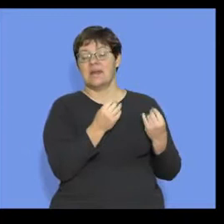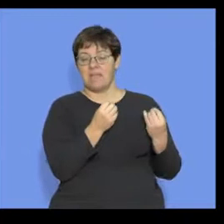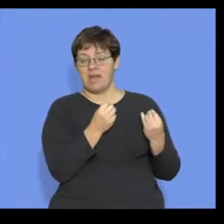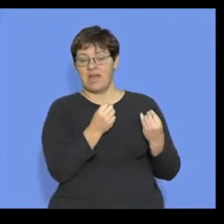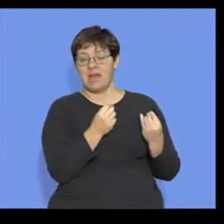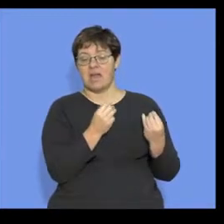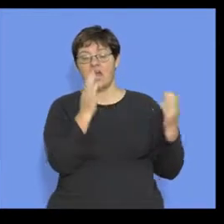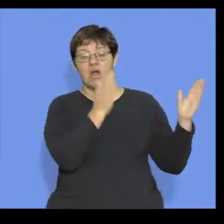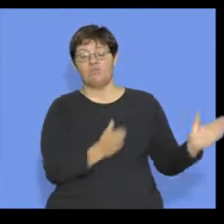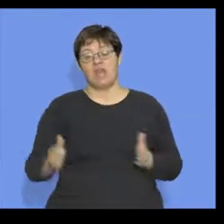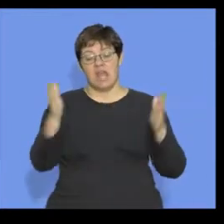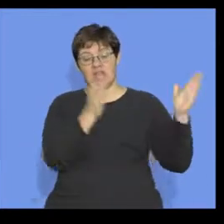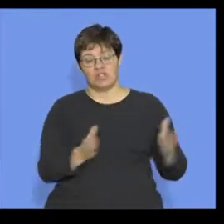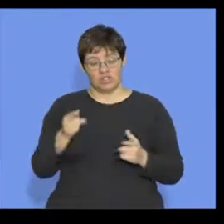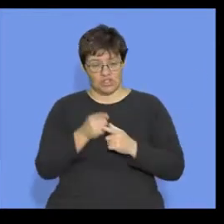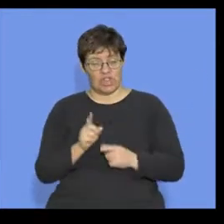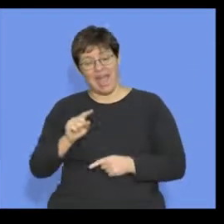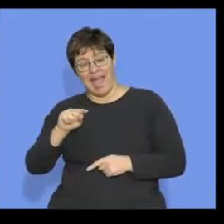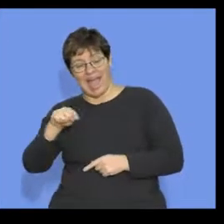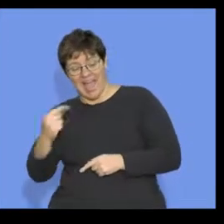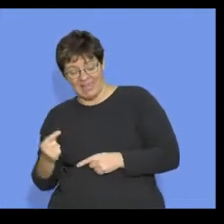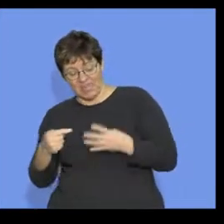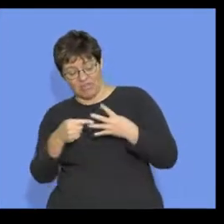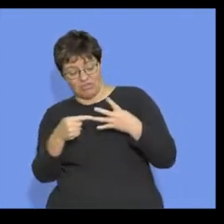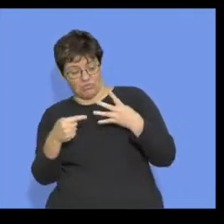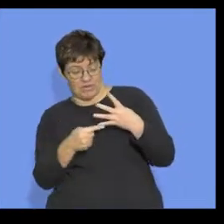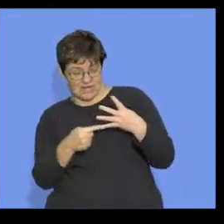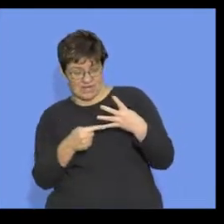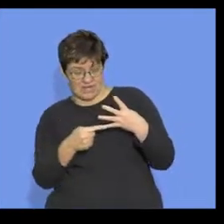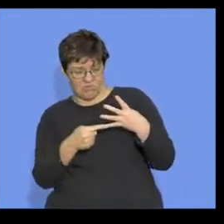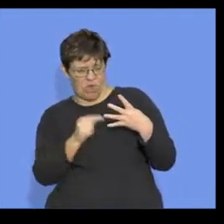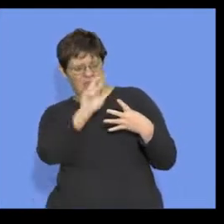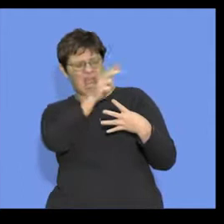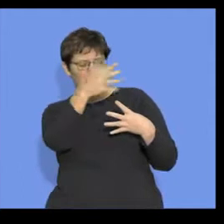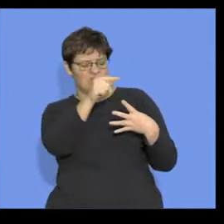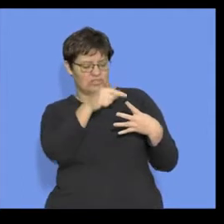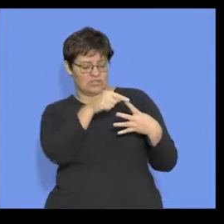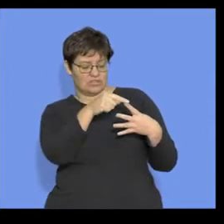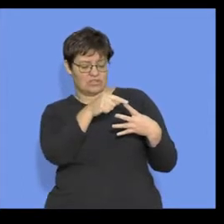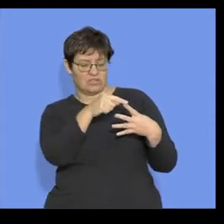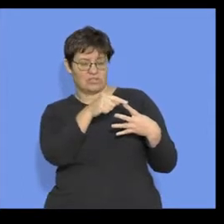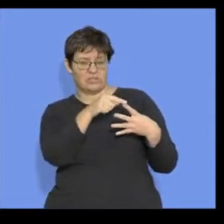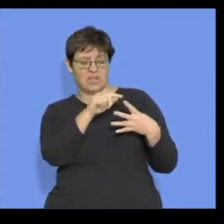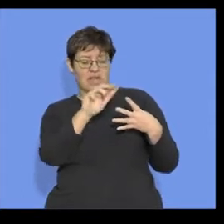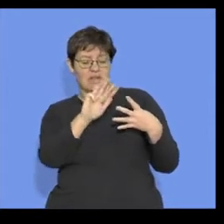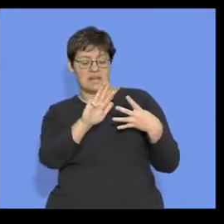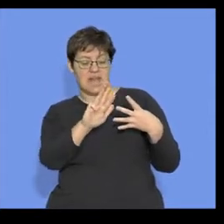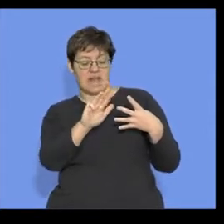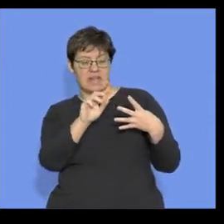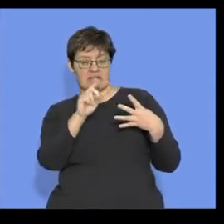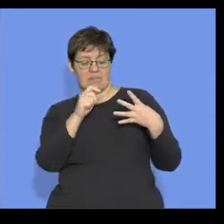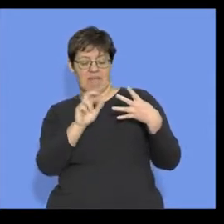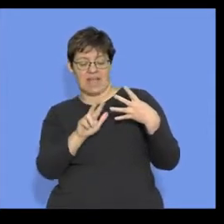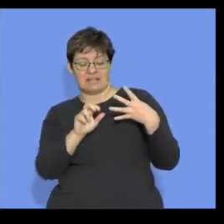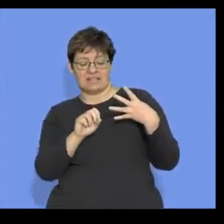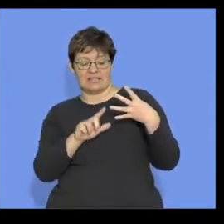ways of arranging other 3 digits will be 9 times 8 times 7. Because if 8